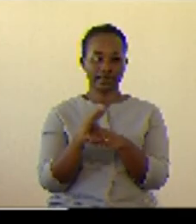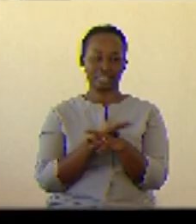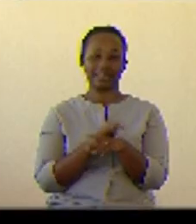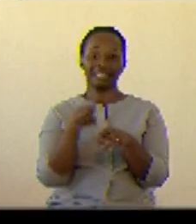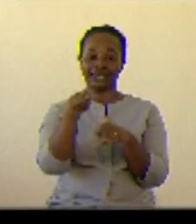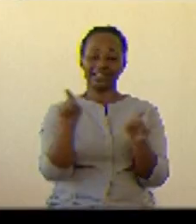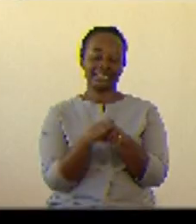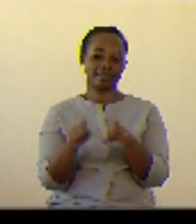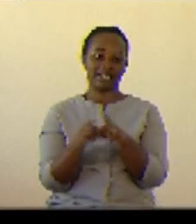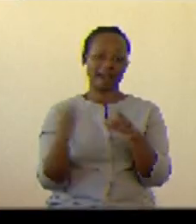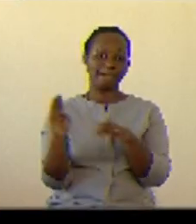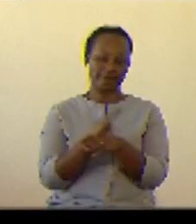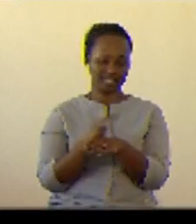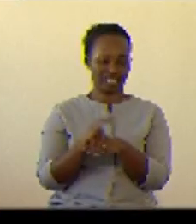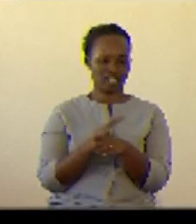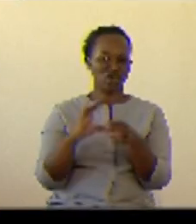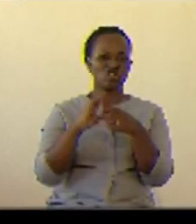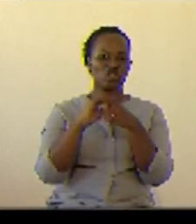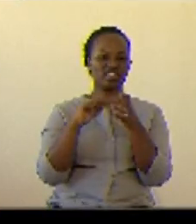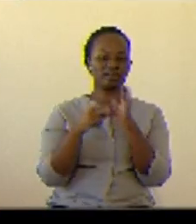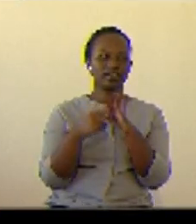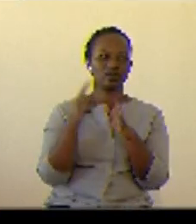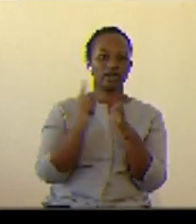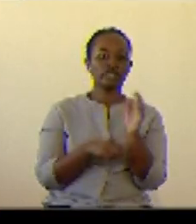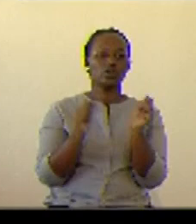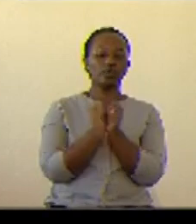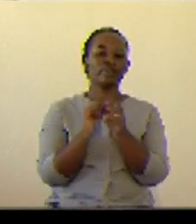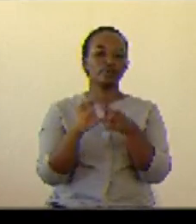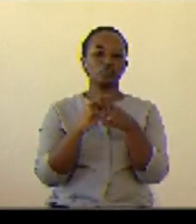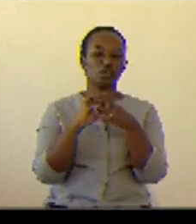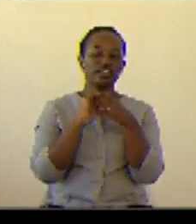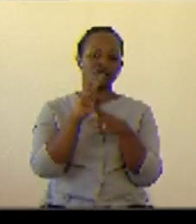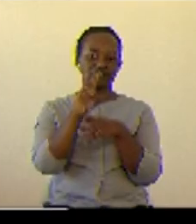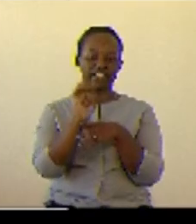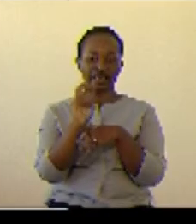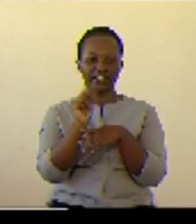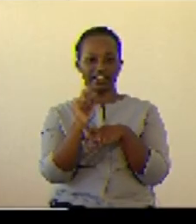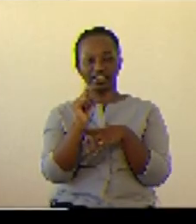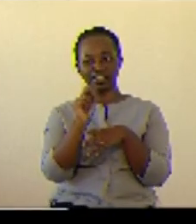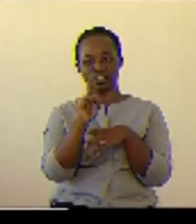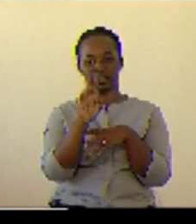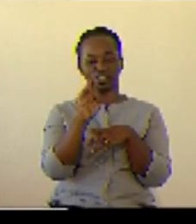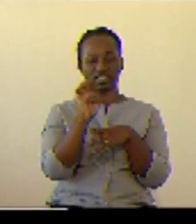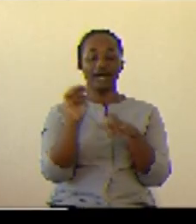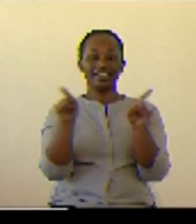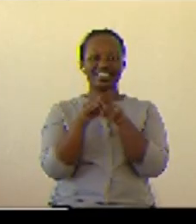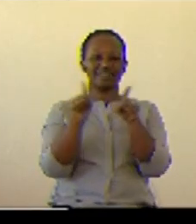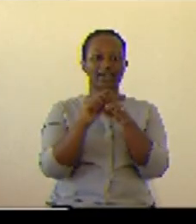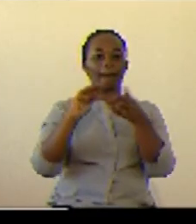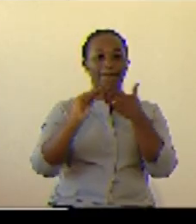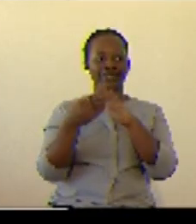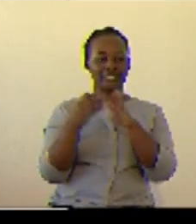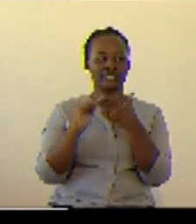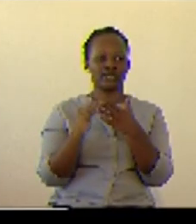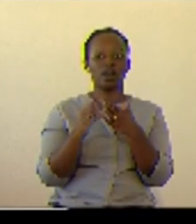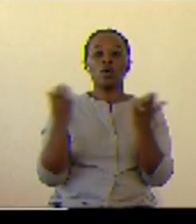enterprise. Joint means one. So here, with joint venture, I want you to relate it with partnership. This is where 2 or more